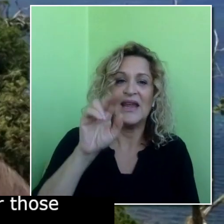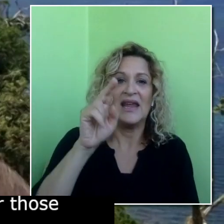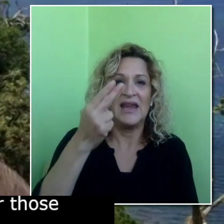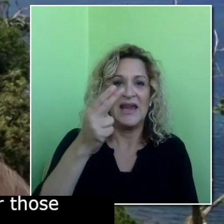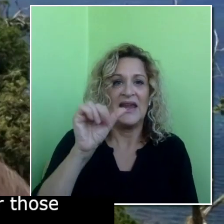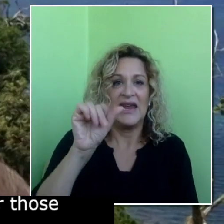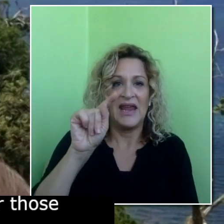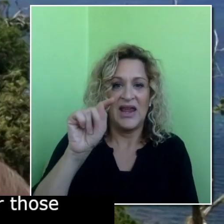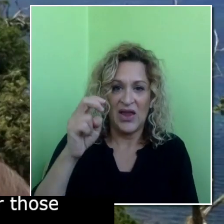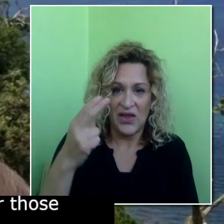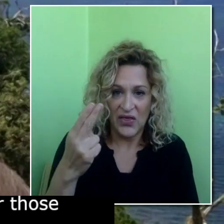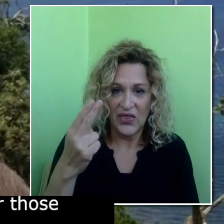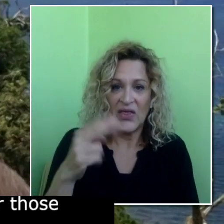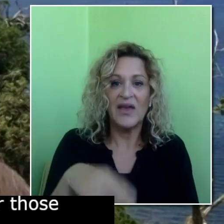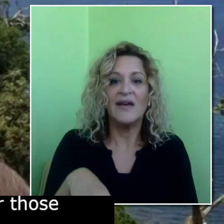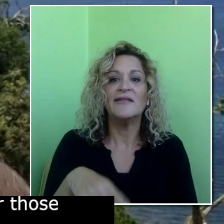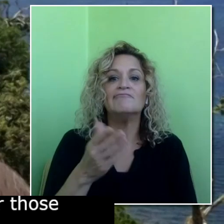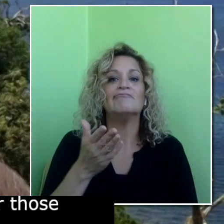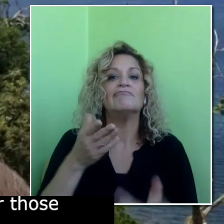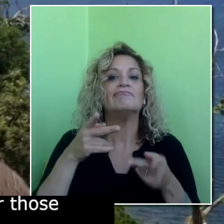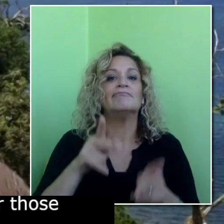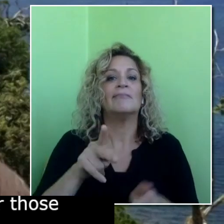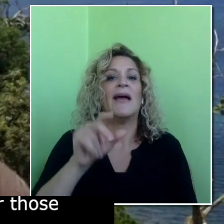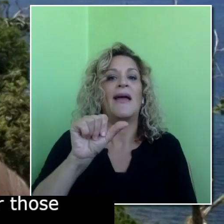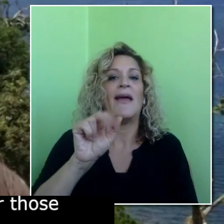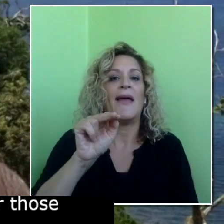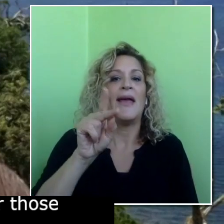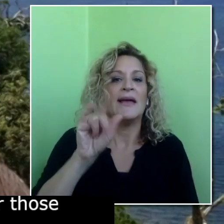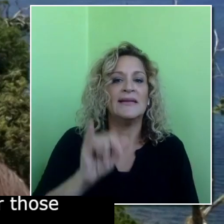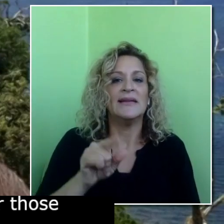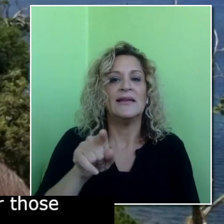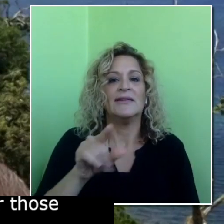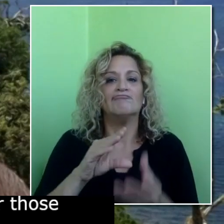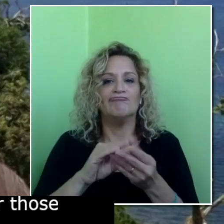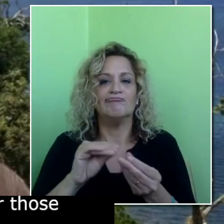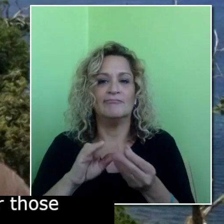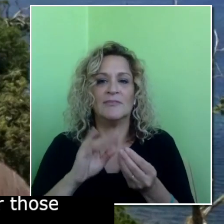I'll let him give a little introduction about himself and